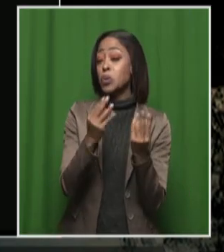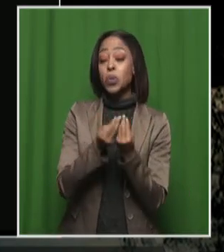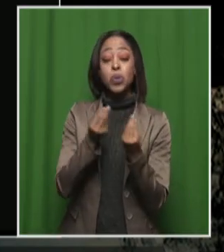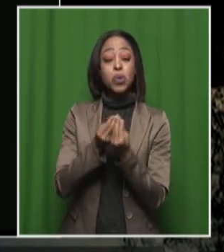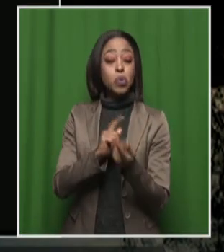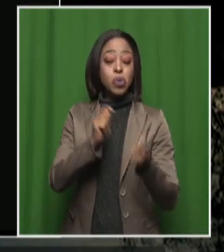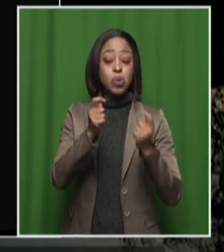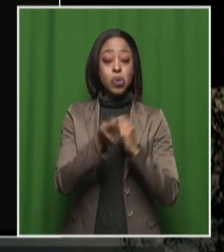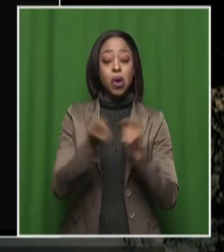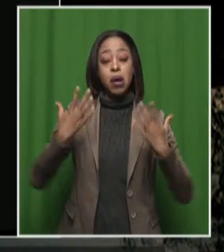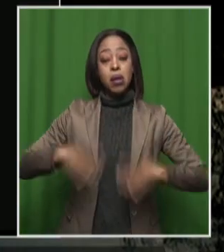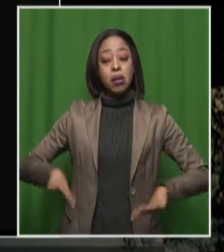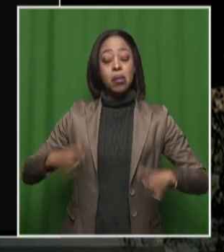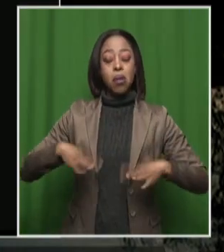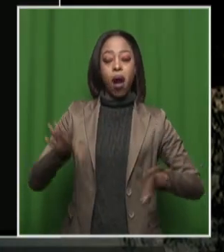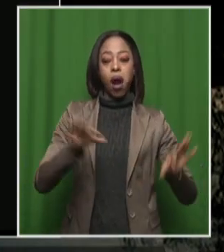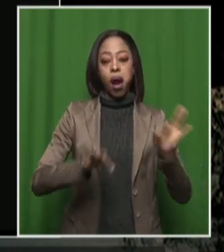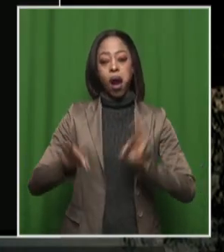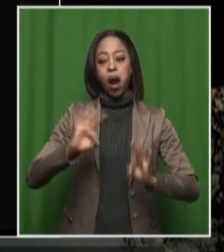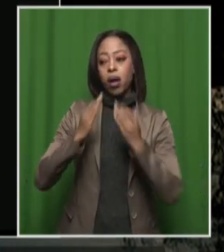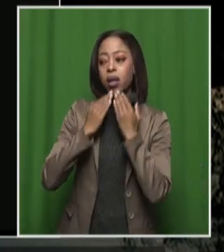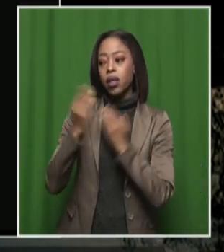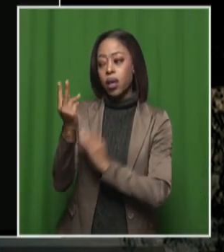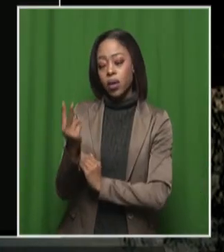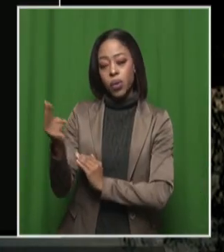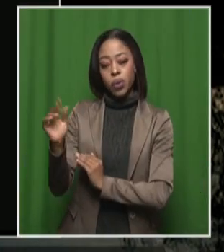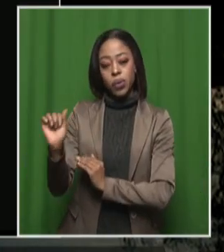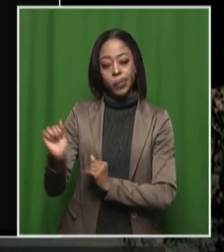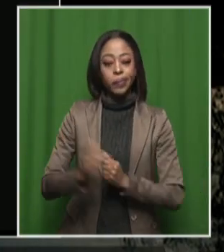And thank you so much for taking the time to join us this morning.